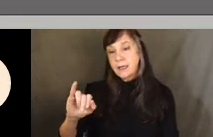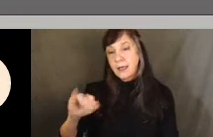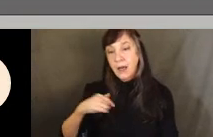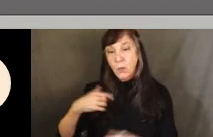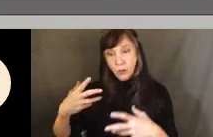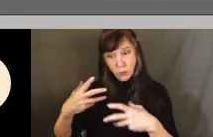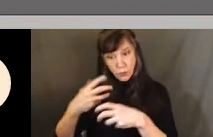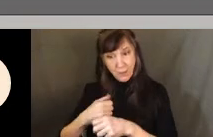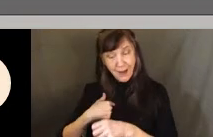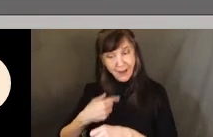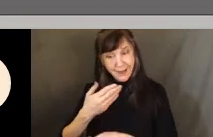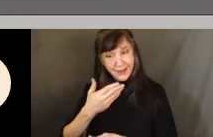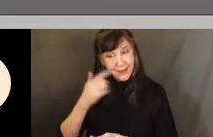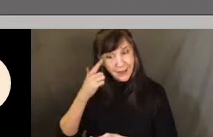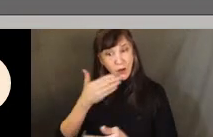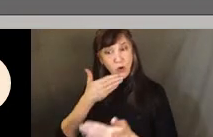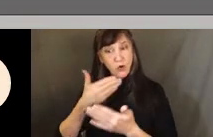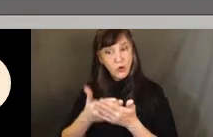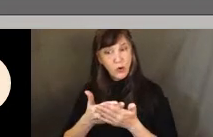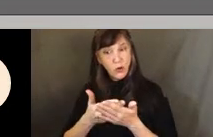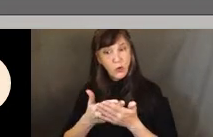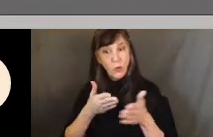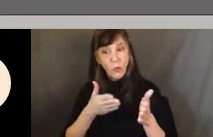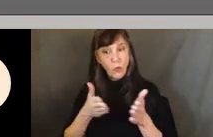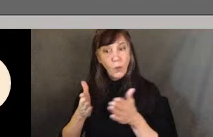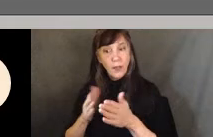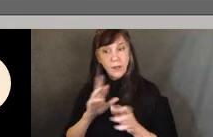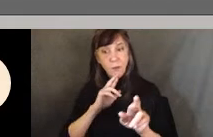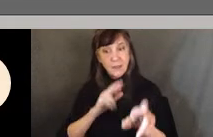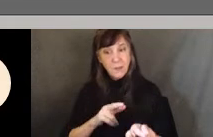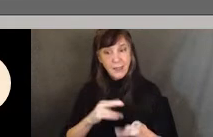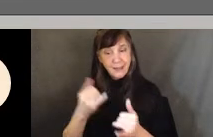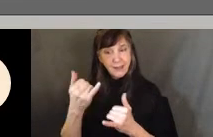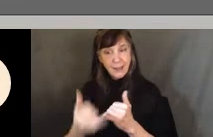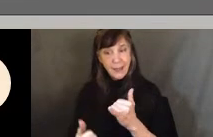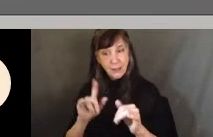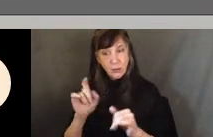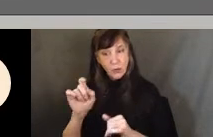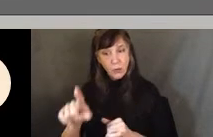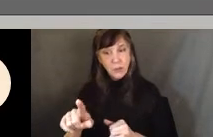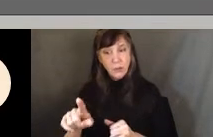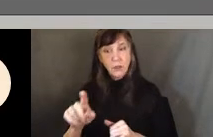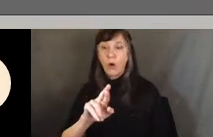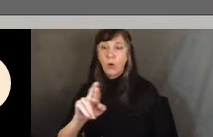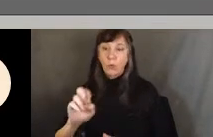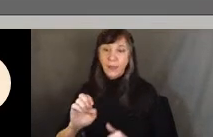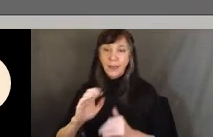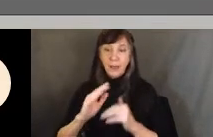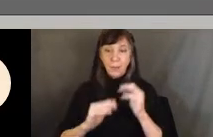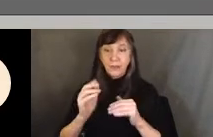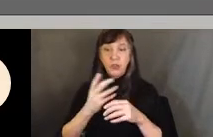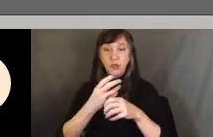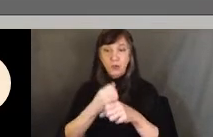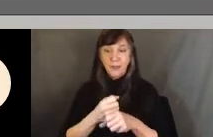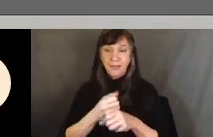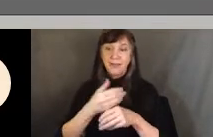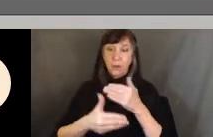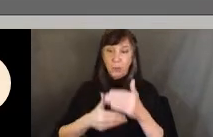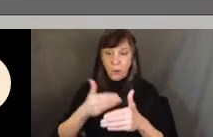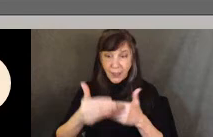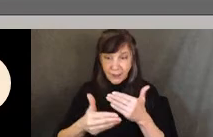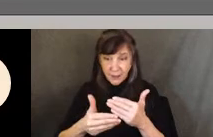think a good way to put this, a response to that last question, is rebuilding trust as a process that starts